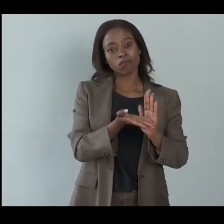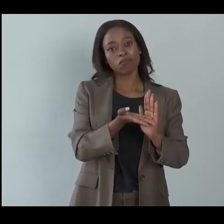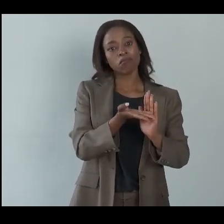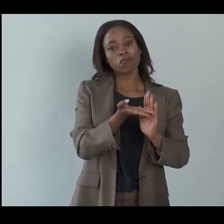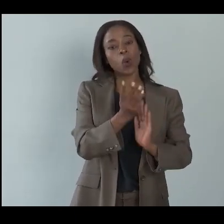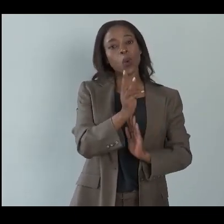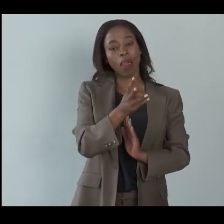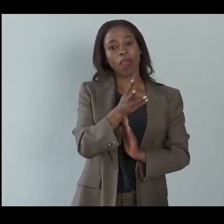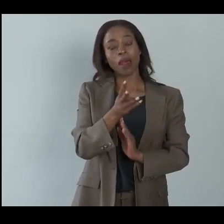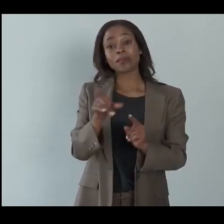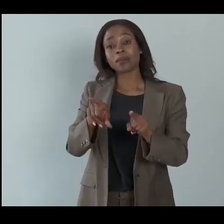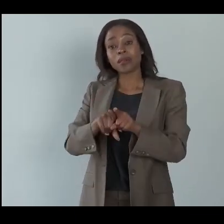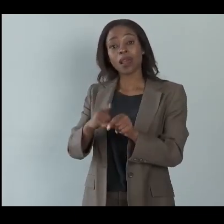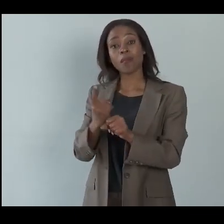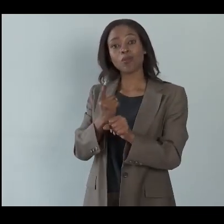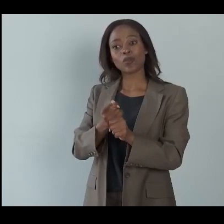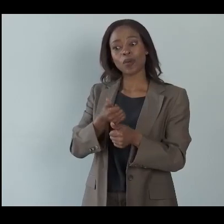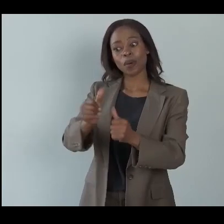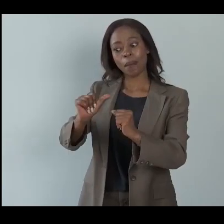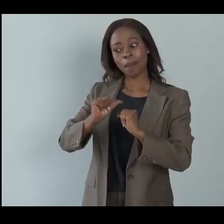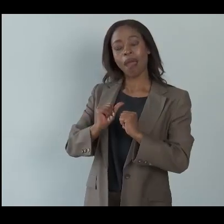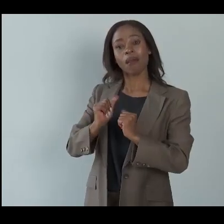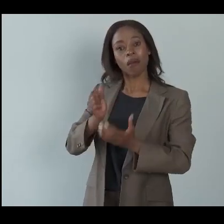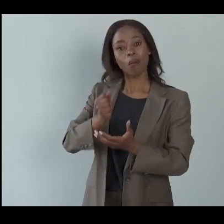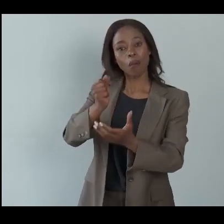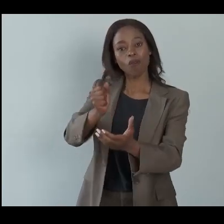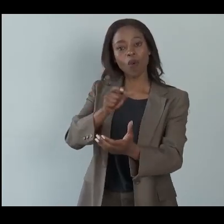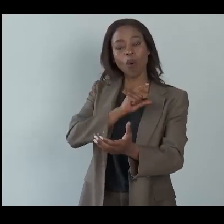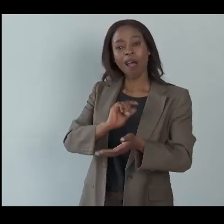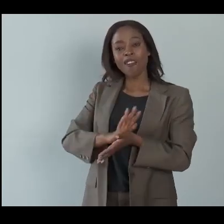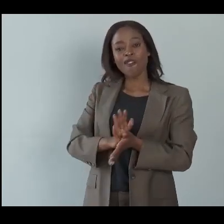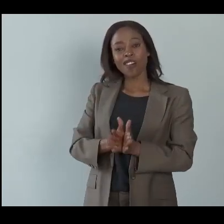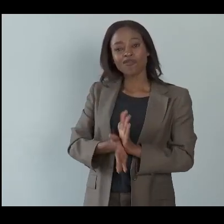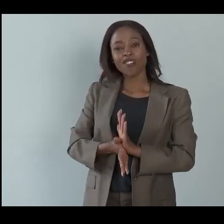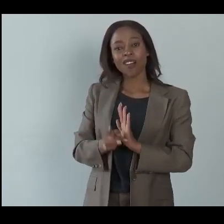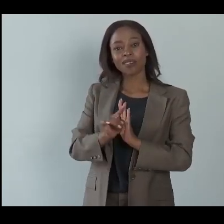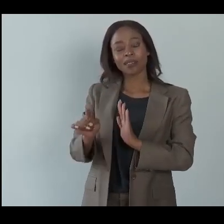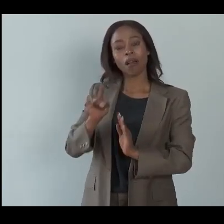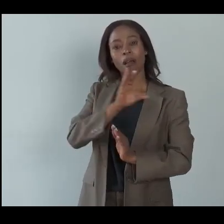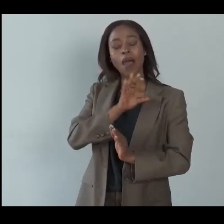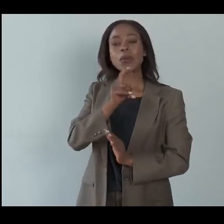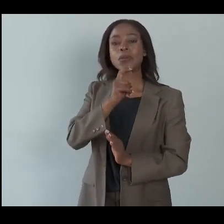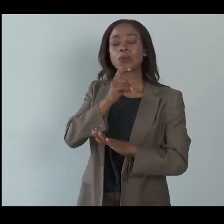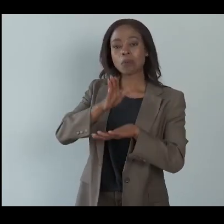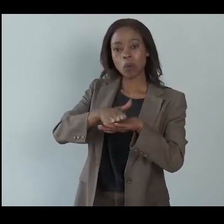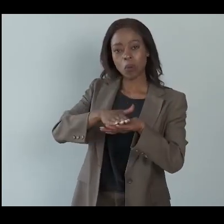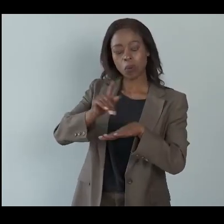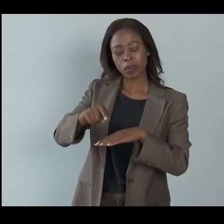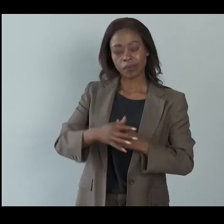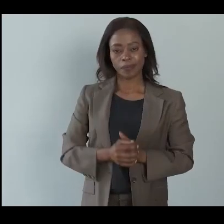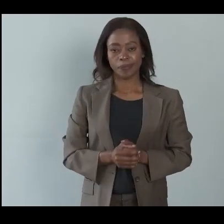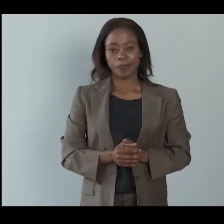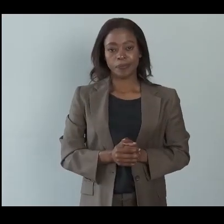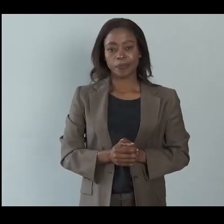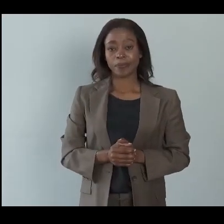with the associated increased returns as our infrastructure services a growing customer base. Our net working